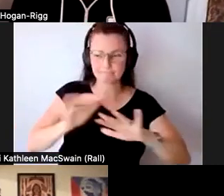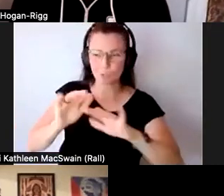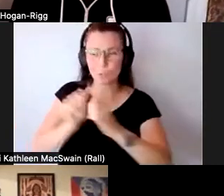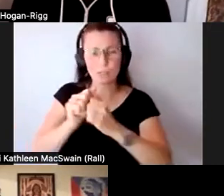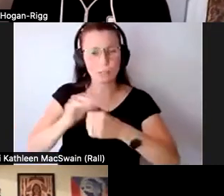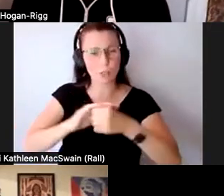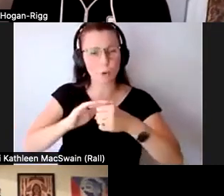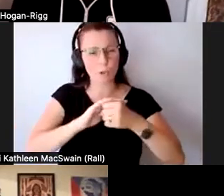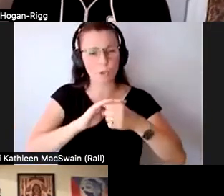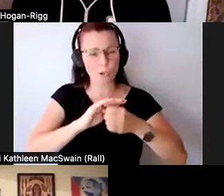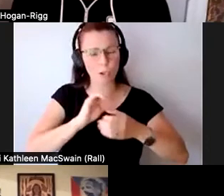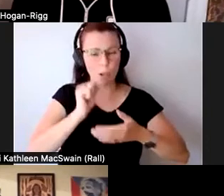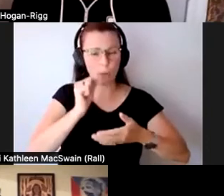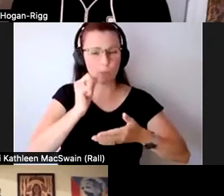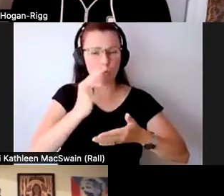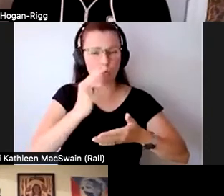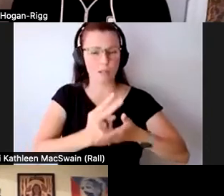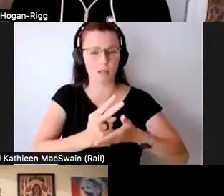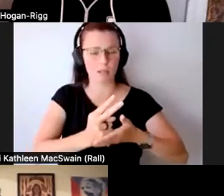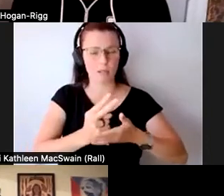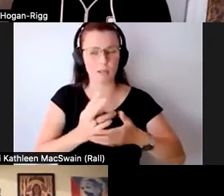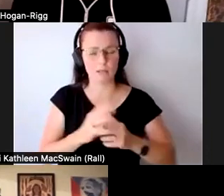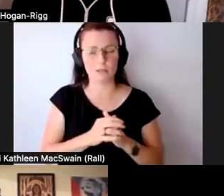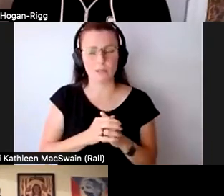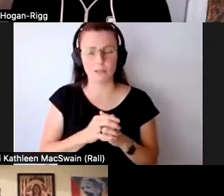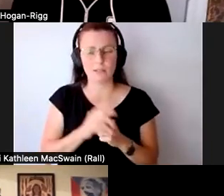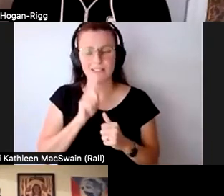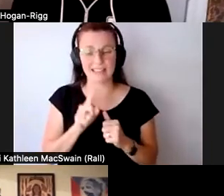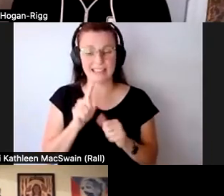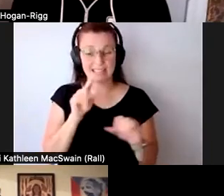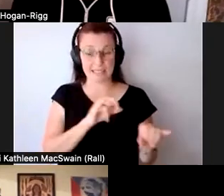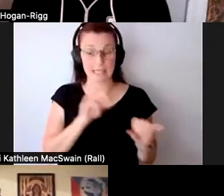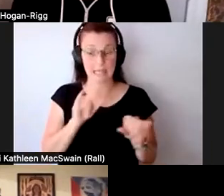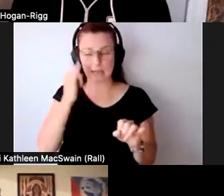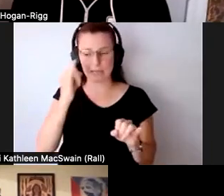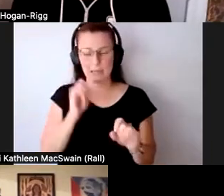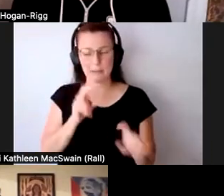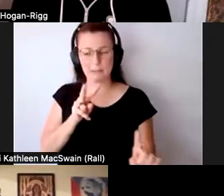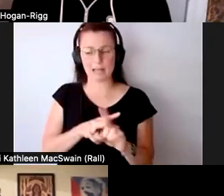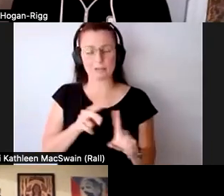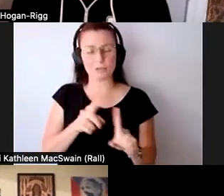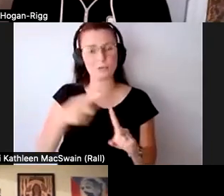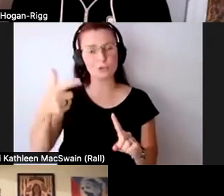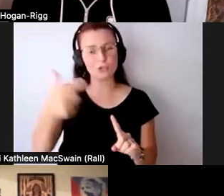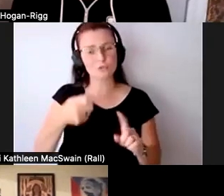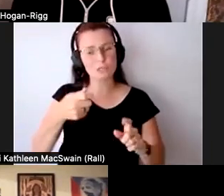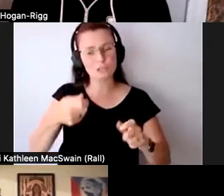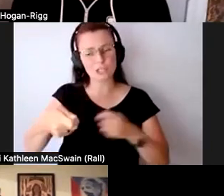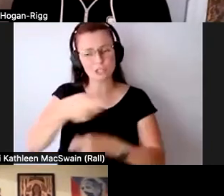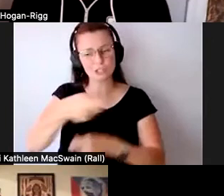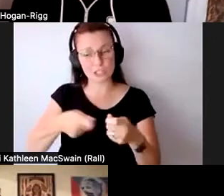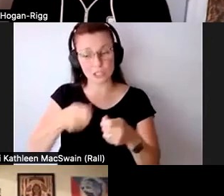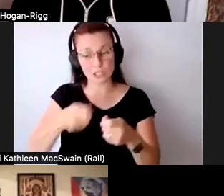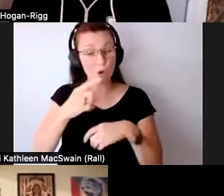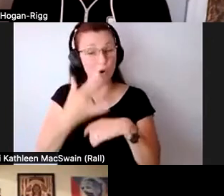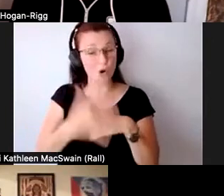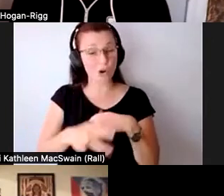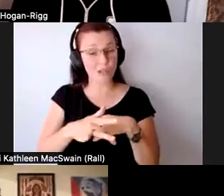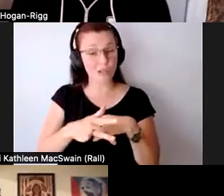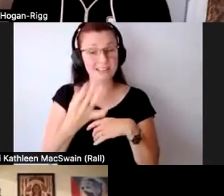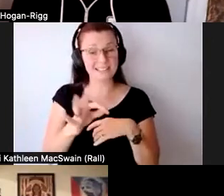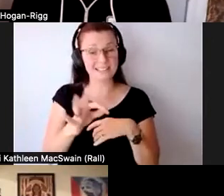exactly the parallel that we have done with syringe exchange. In the early 1990s, at the height of the AIDS crisis, when again, people were